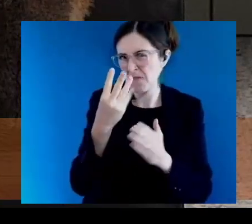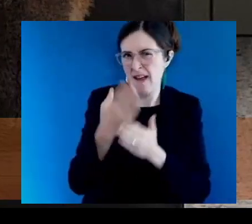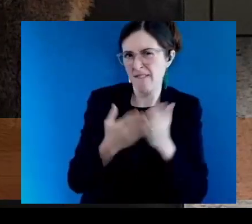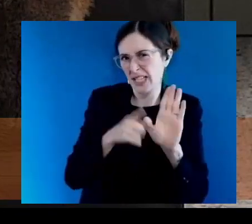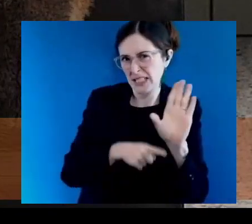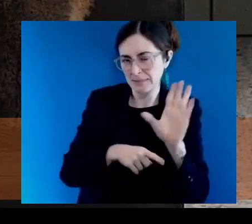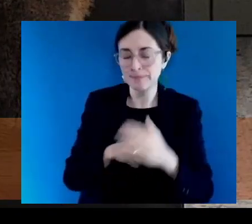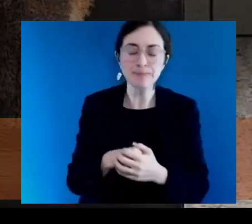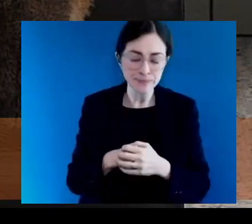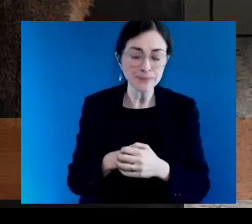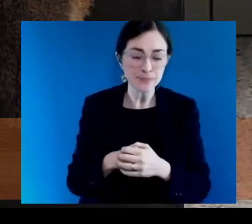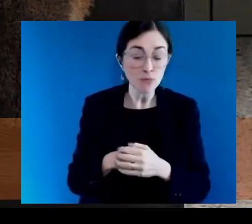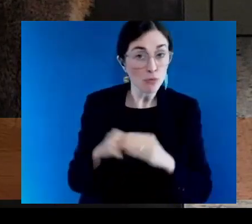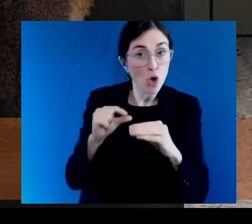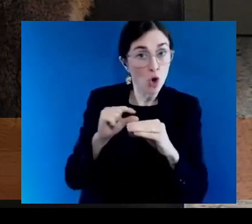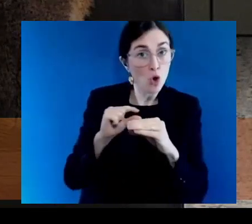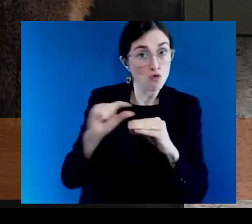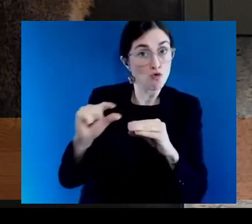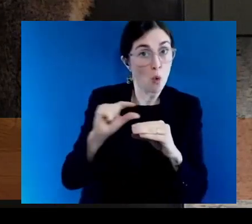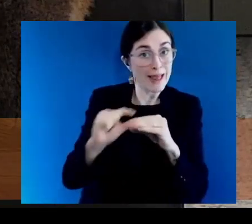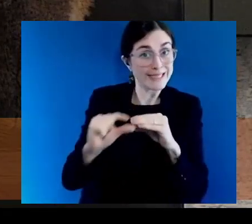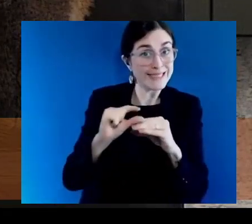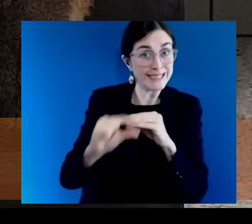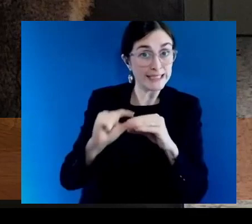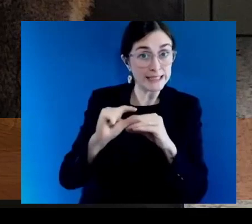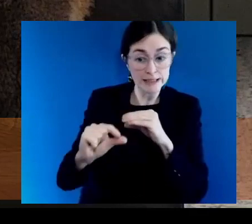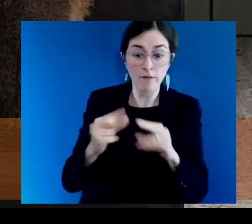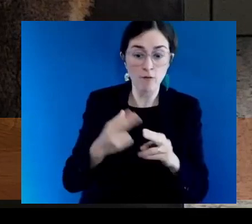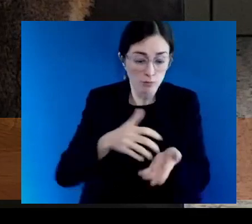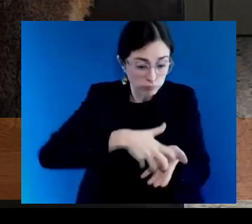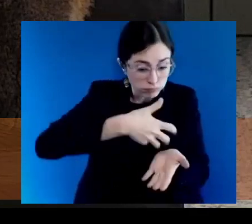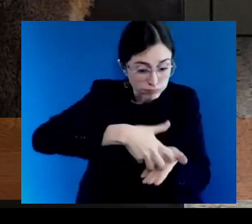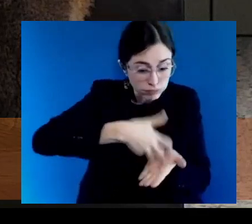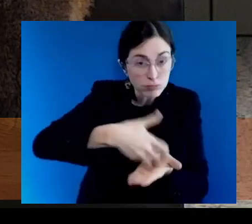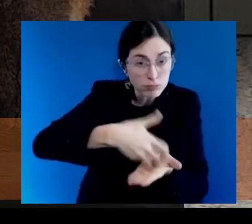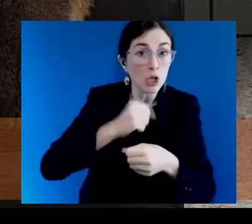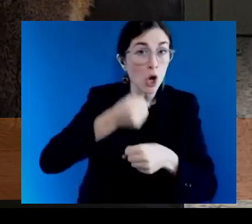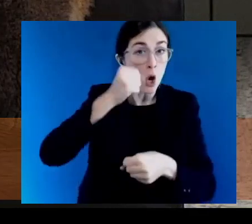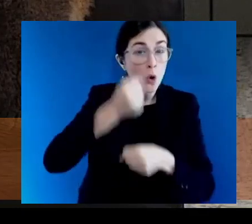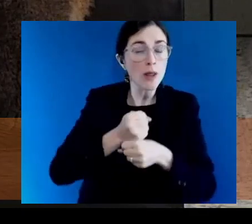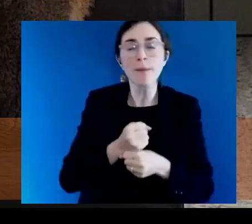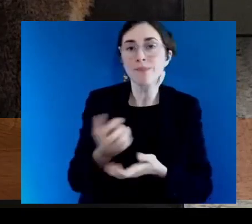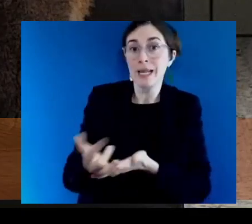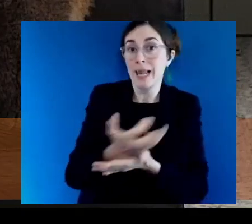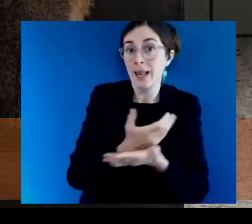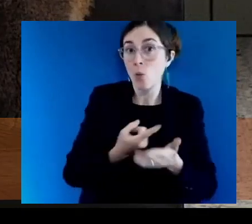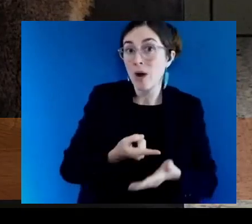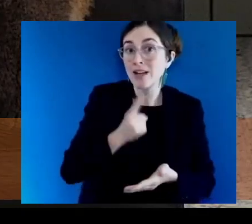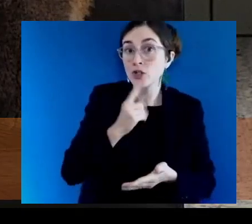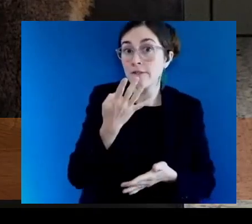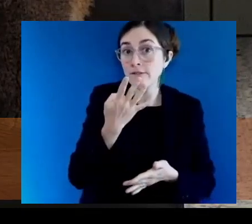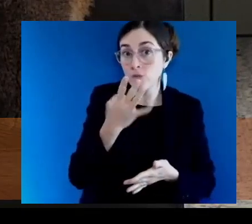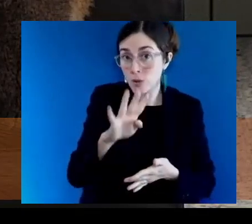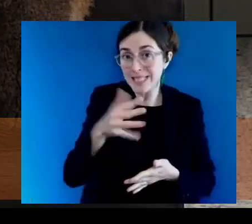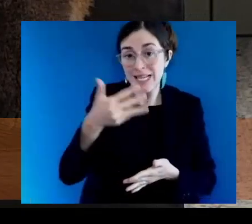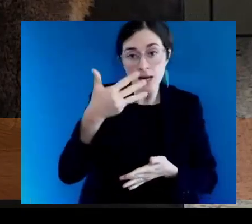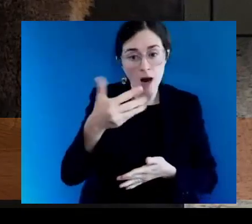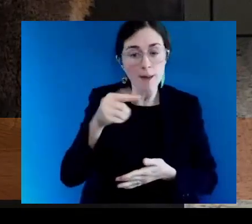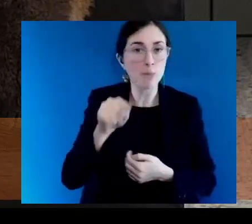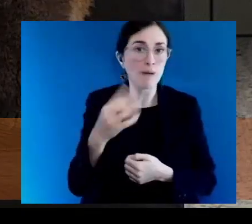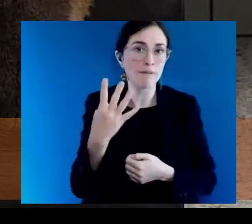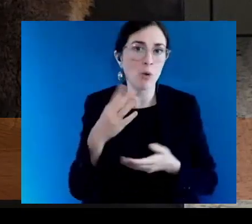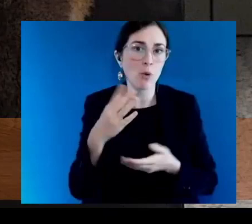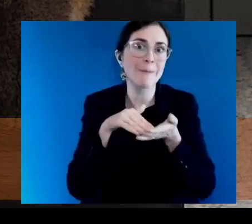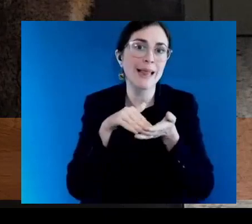In terms of royalties received from the extraction of gold, $149.4 million. So in a period